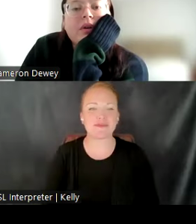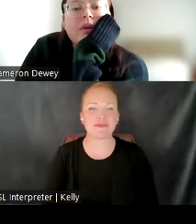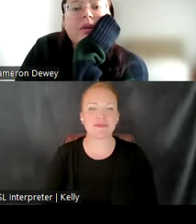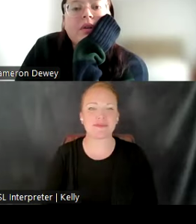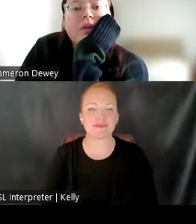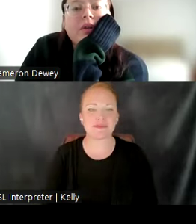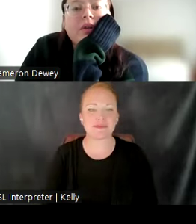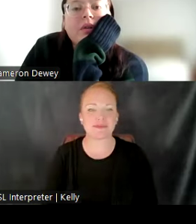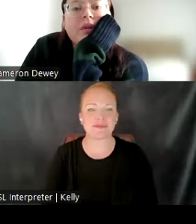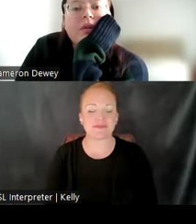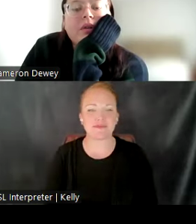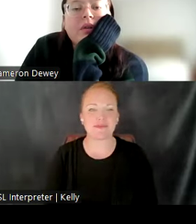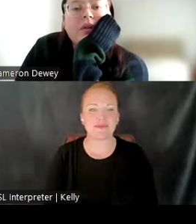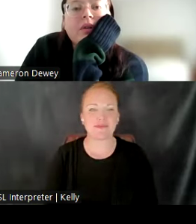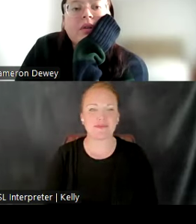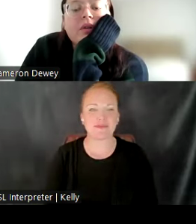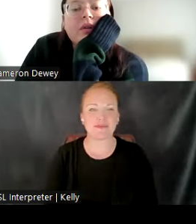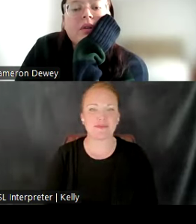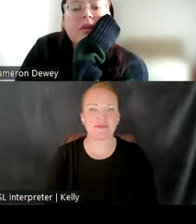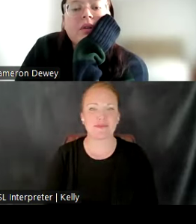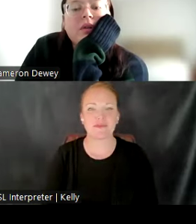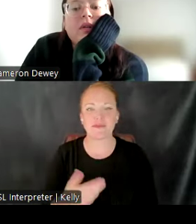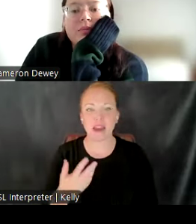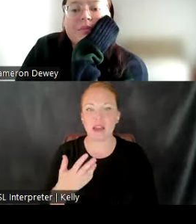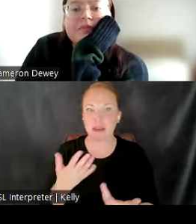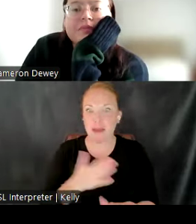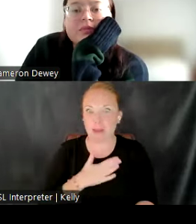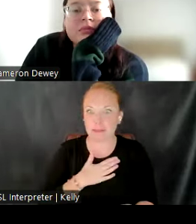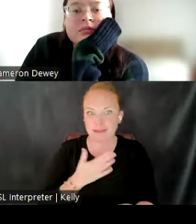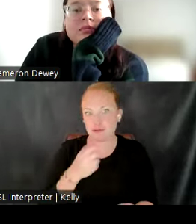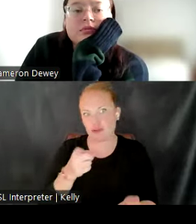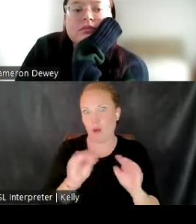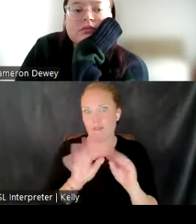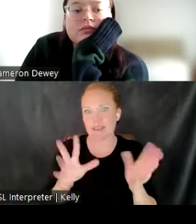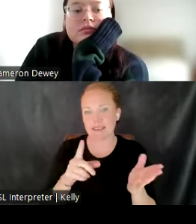are not only just participating, but grasping this content so quickly.